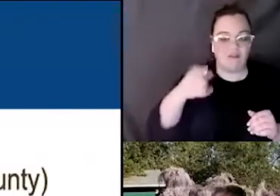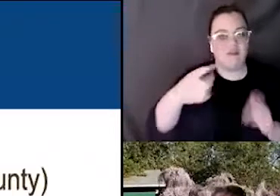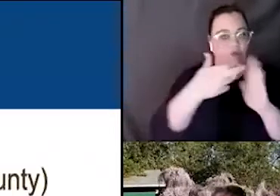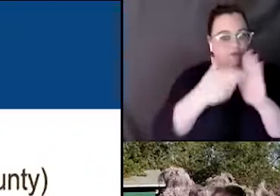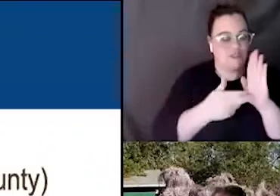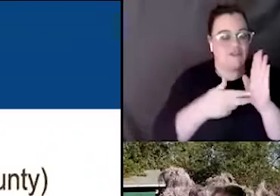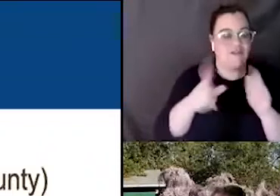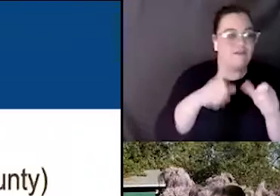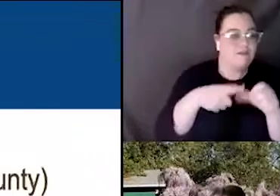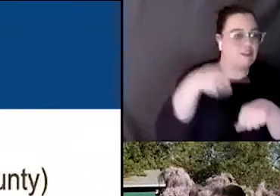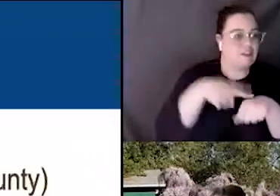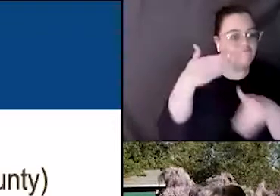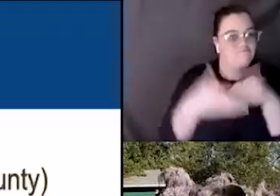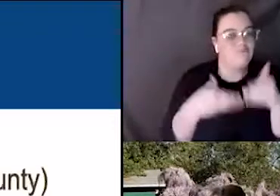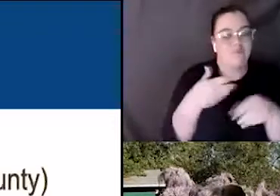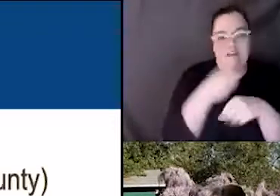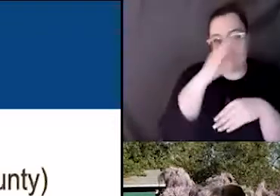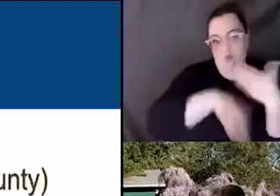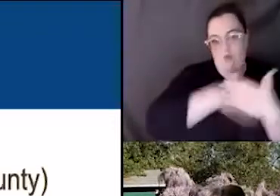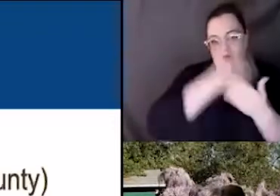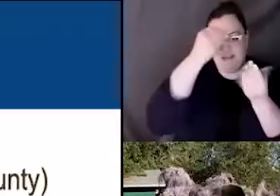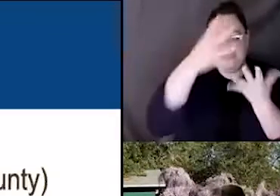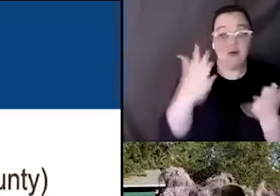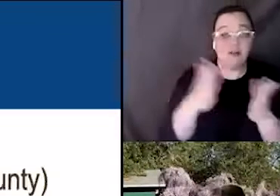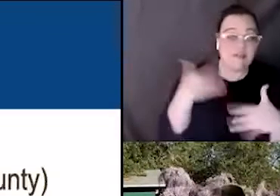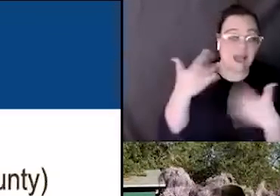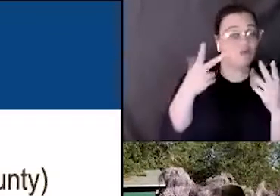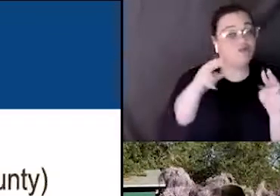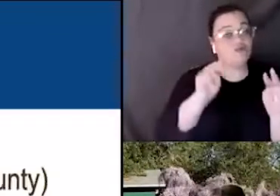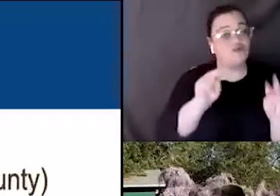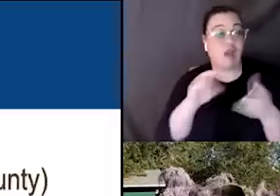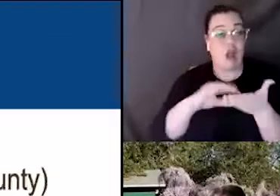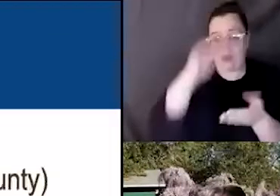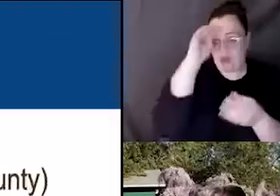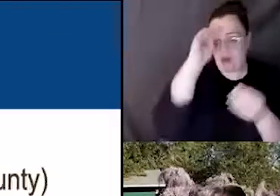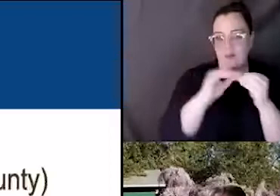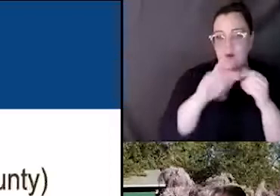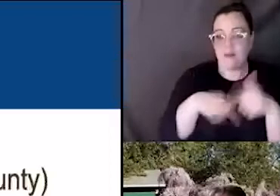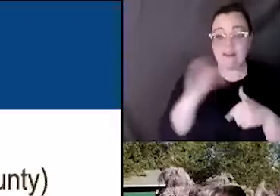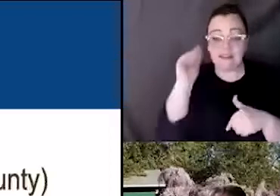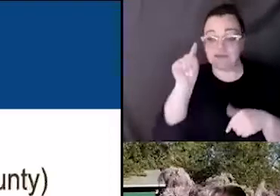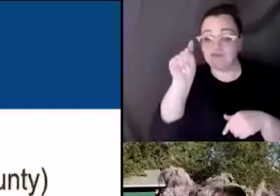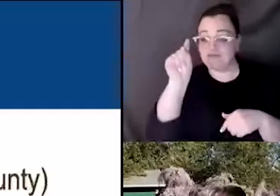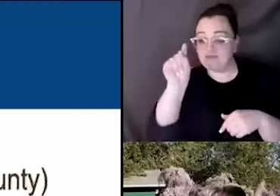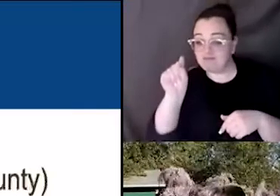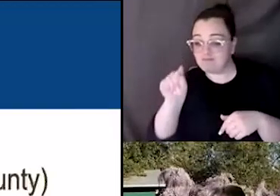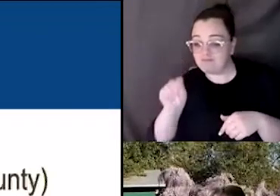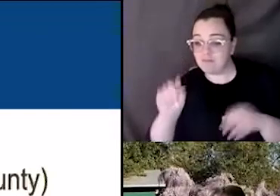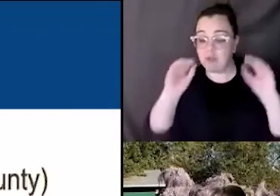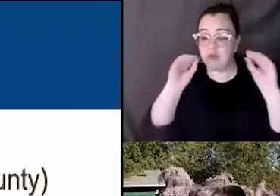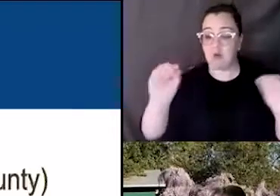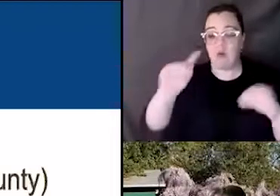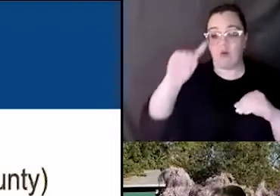and we look forward to learning more about what you did. And looks like no really final comments coming